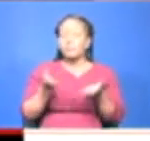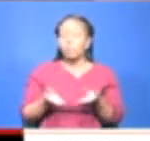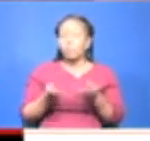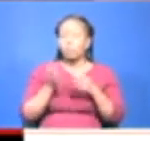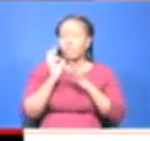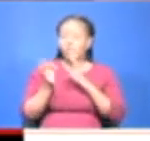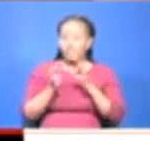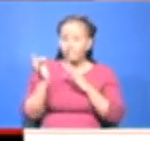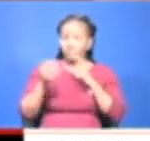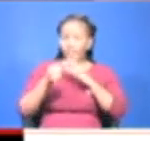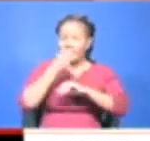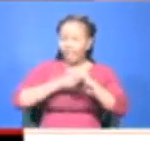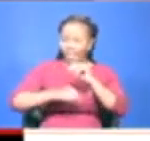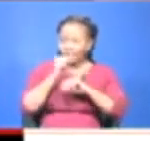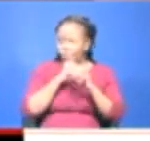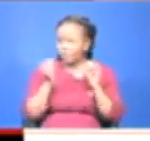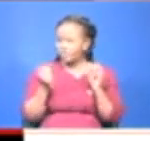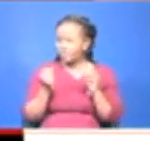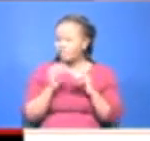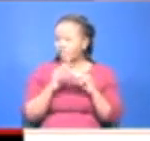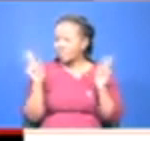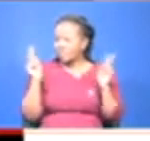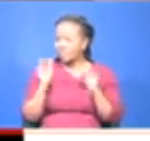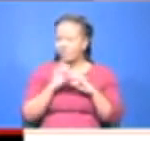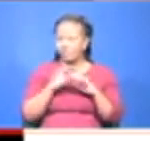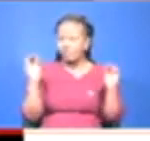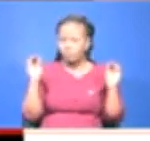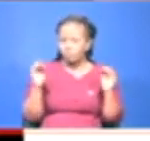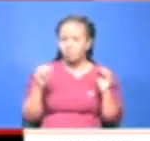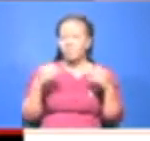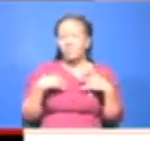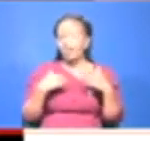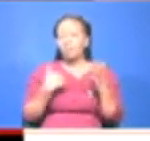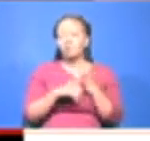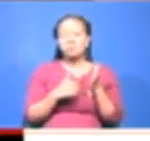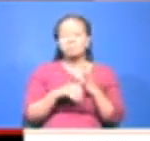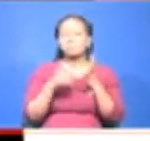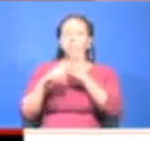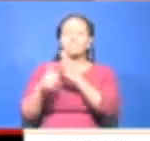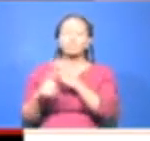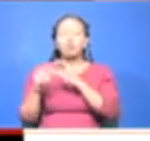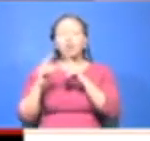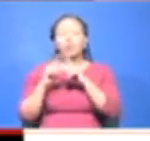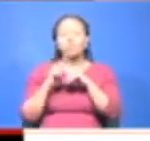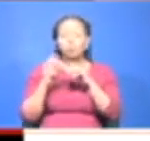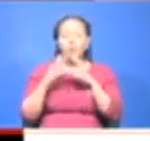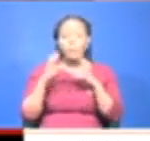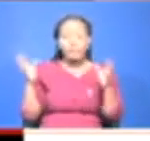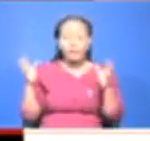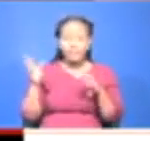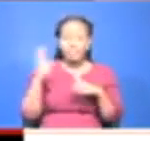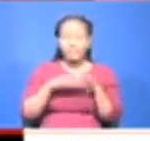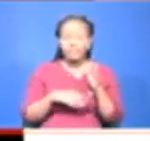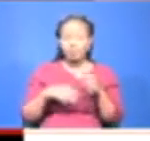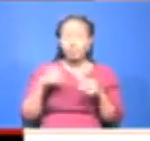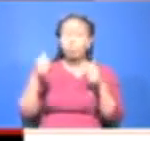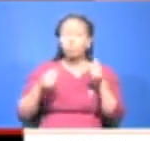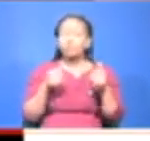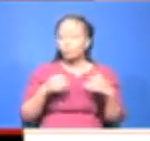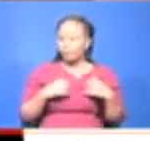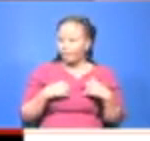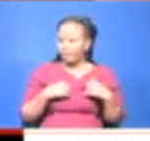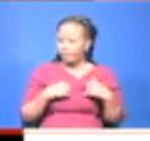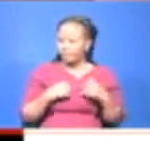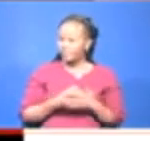now, Kenya is likely to get in a serious food crisis, actually a bigger one than the one that we are in now. And so